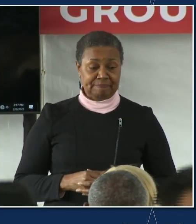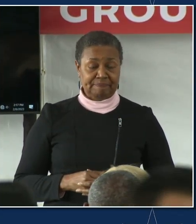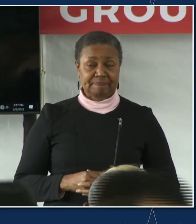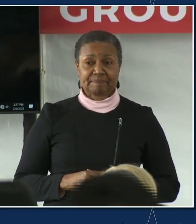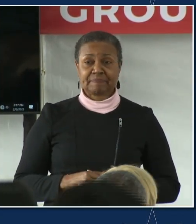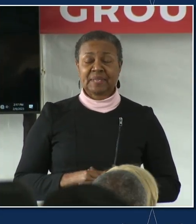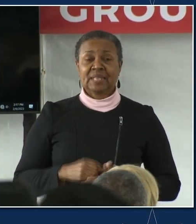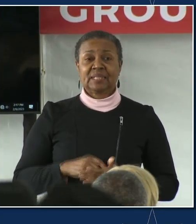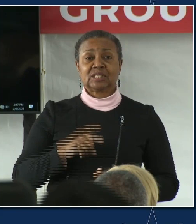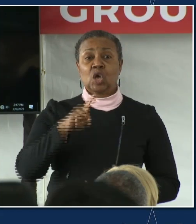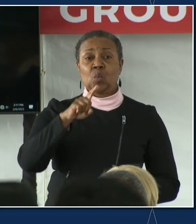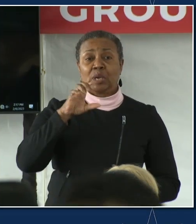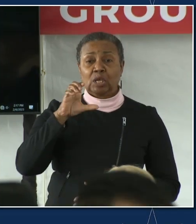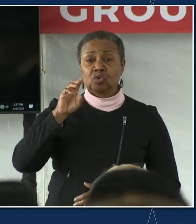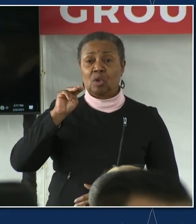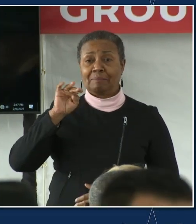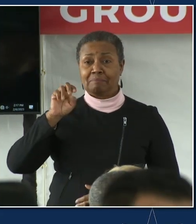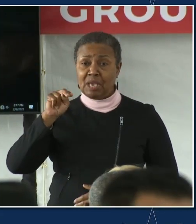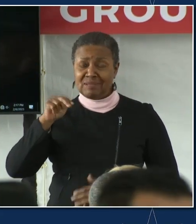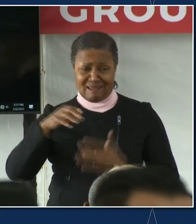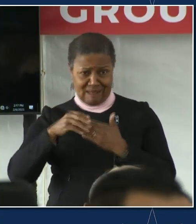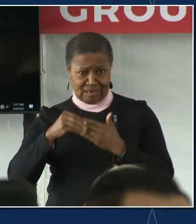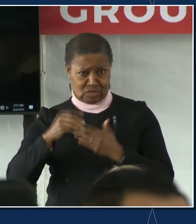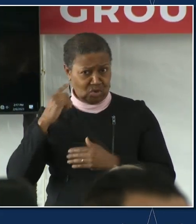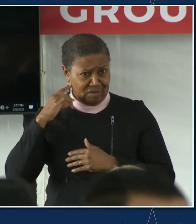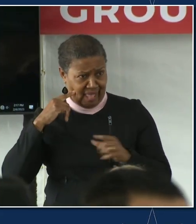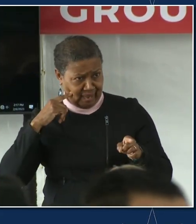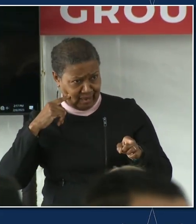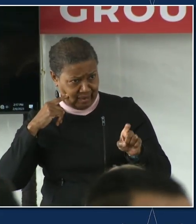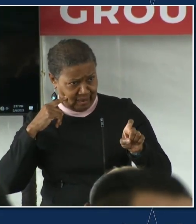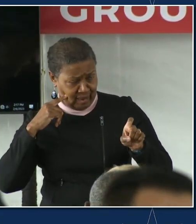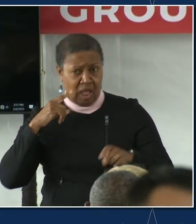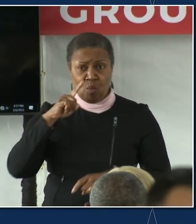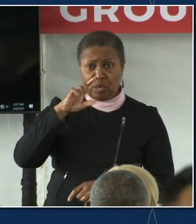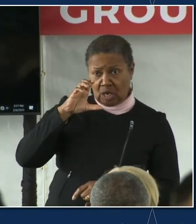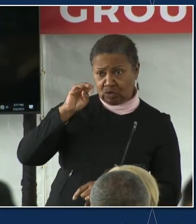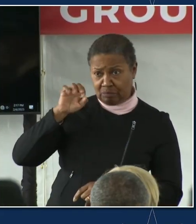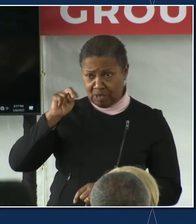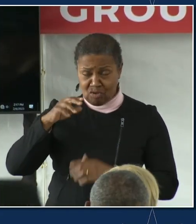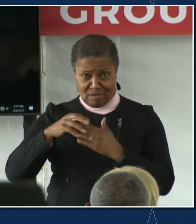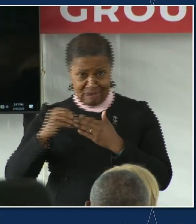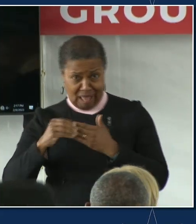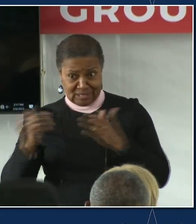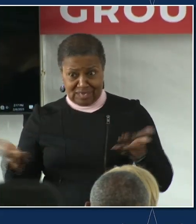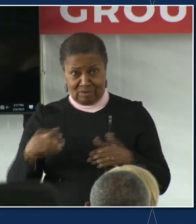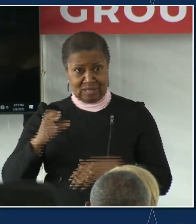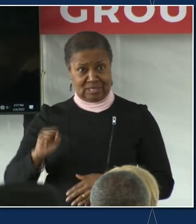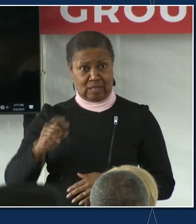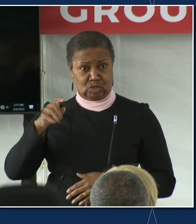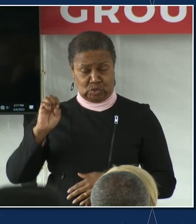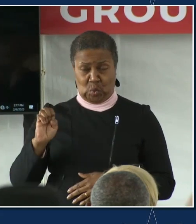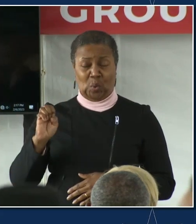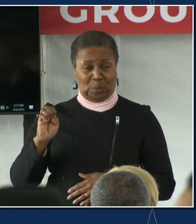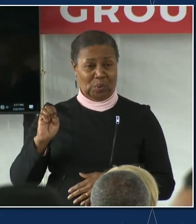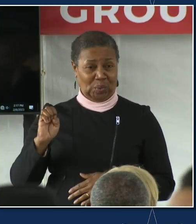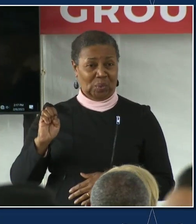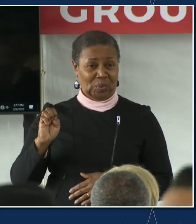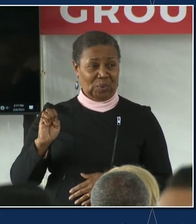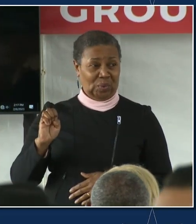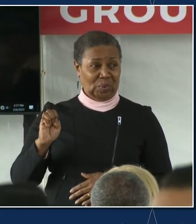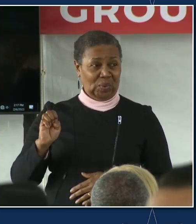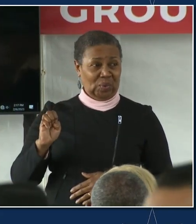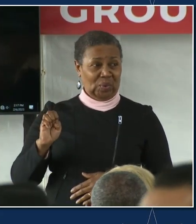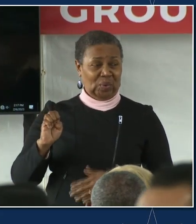This $100 million, did you hear that all? $100 million here in South Shore, okay? You